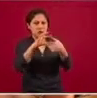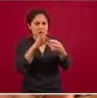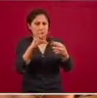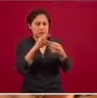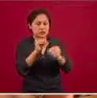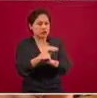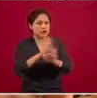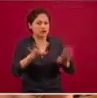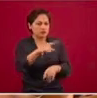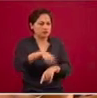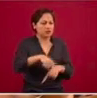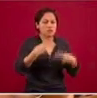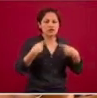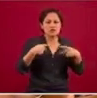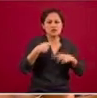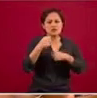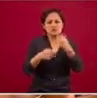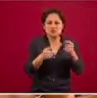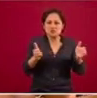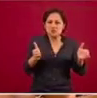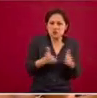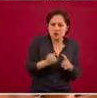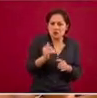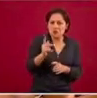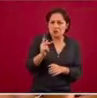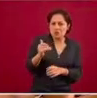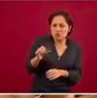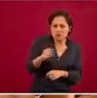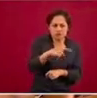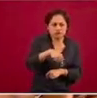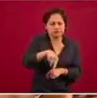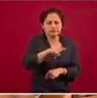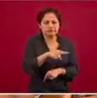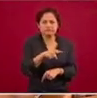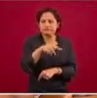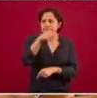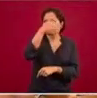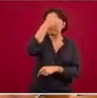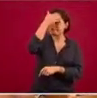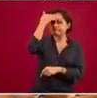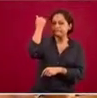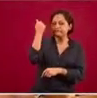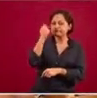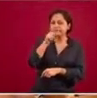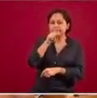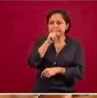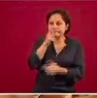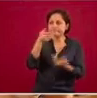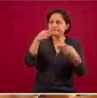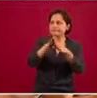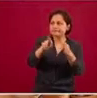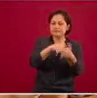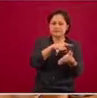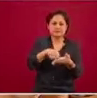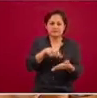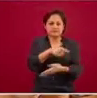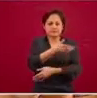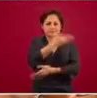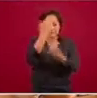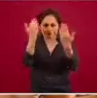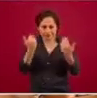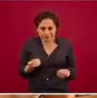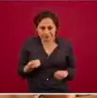you made this decision of stopping the activities of the beer industry? Maybe to explain this to the people who have